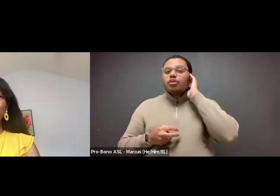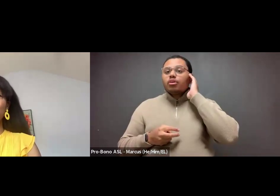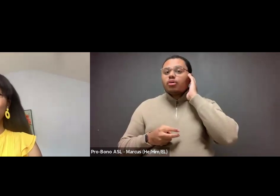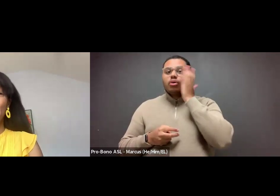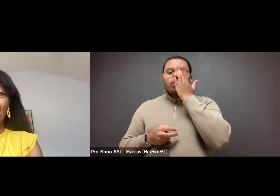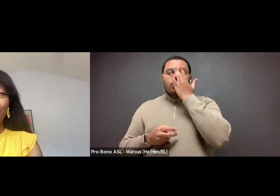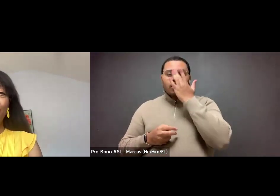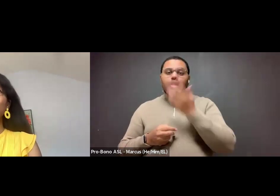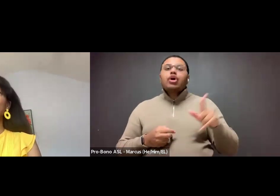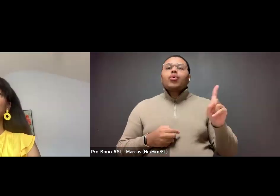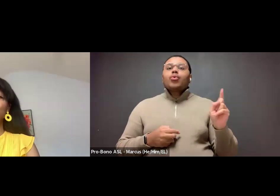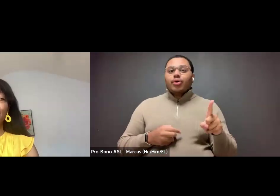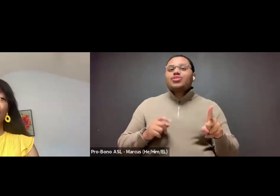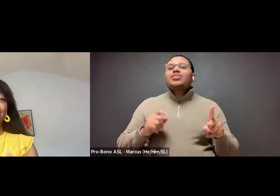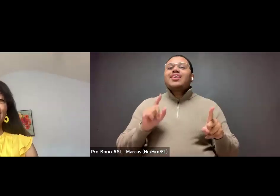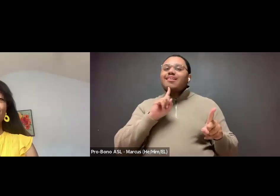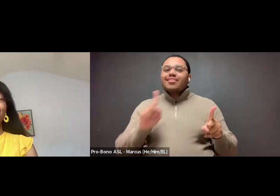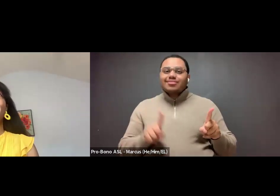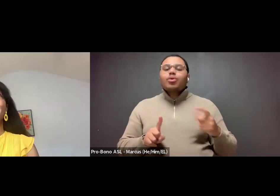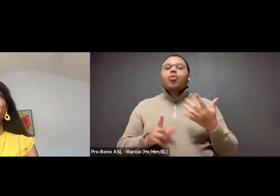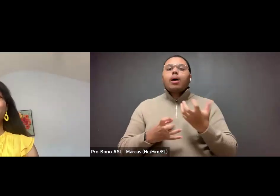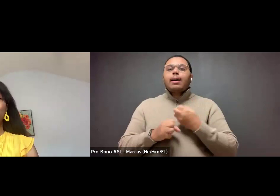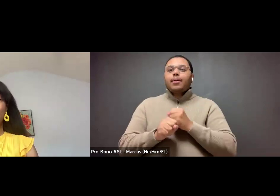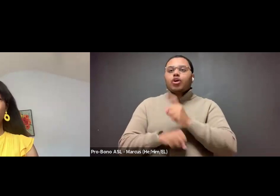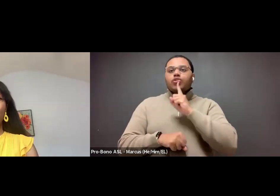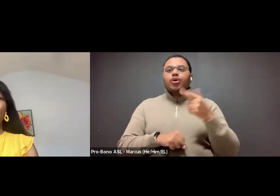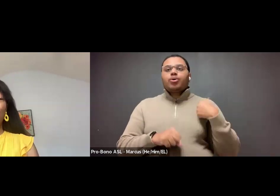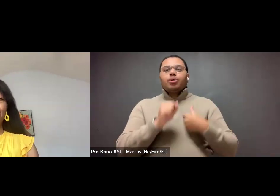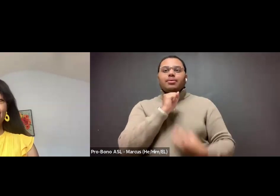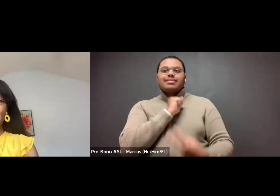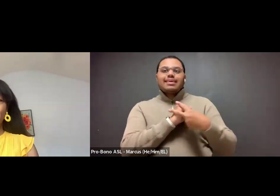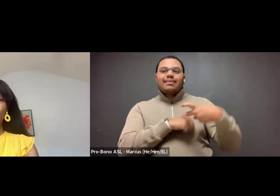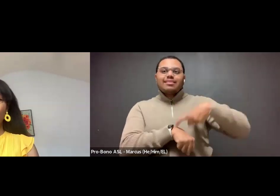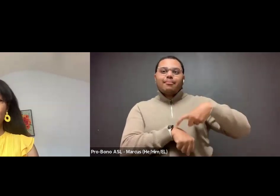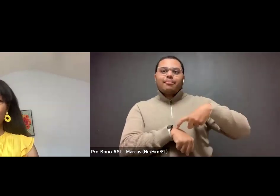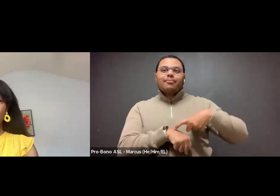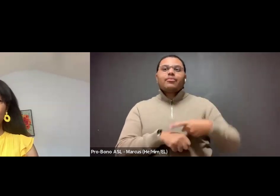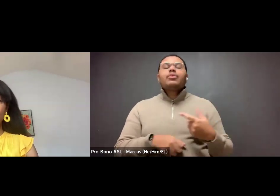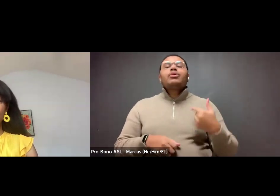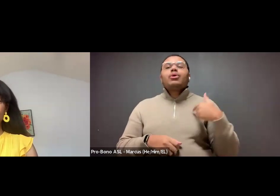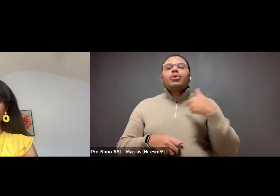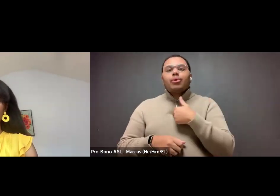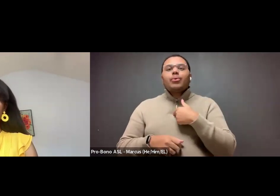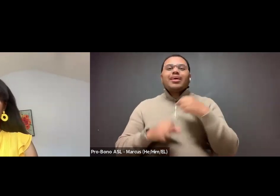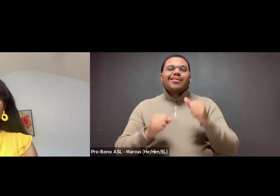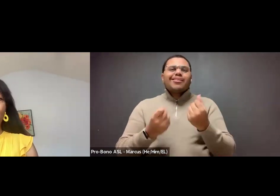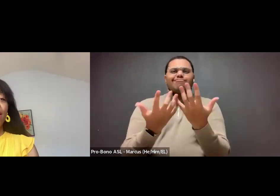into Q&A. We wanted to make sure that we save time so that we could take